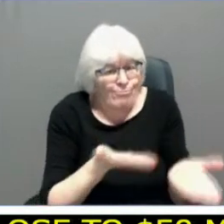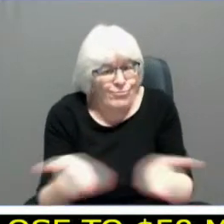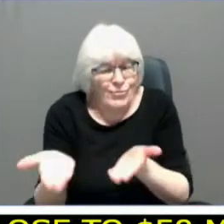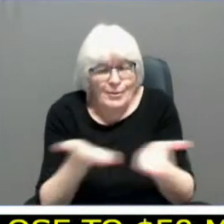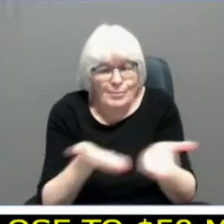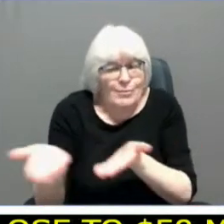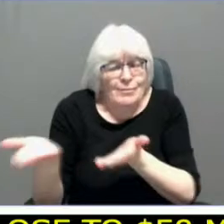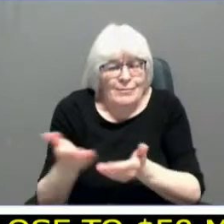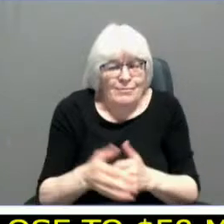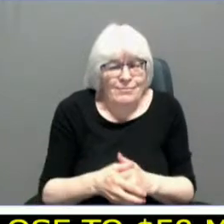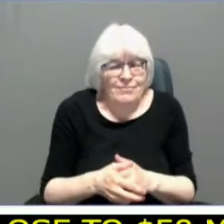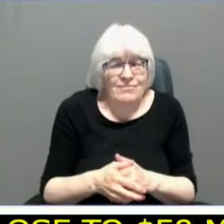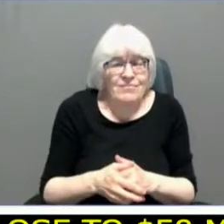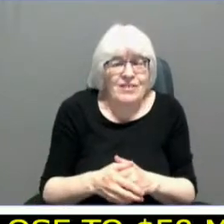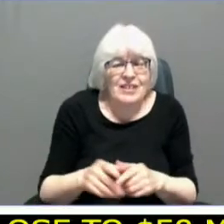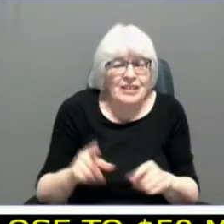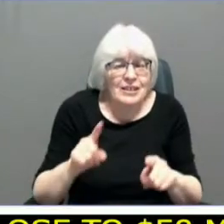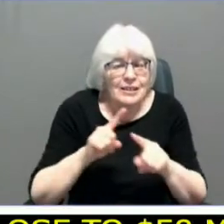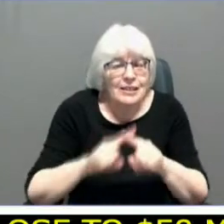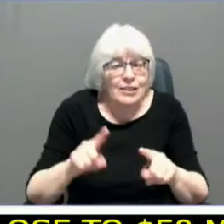center of Charlottetown to